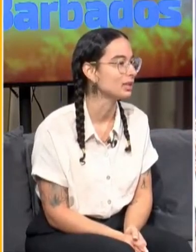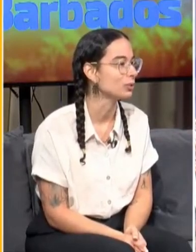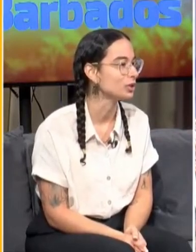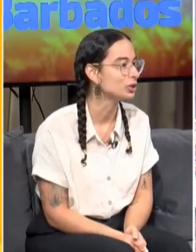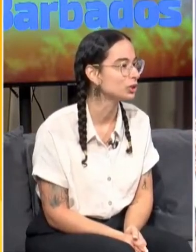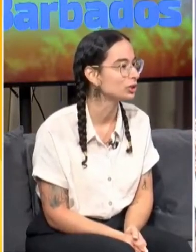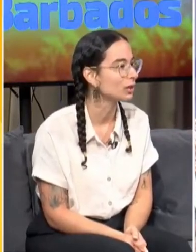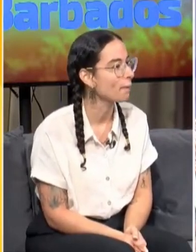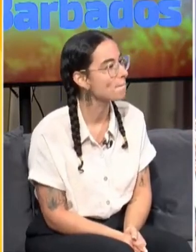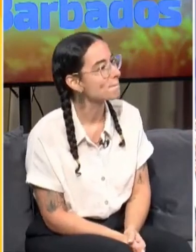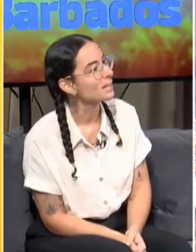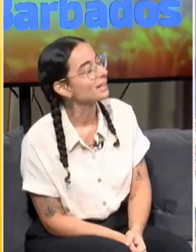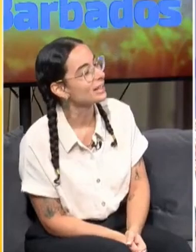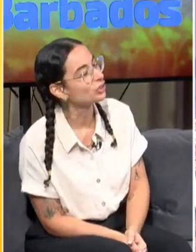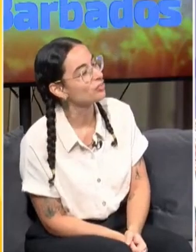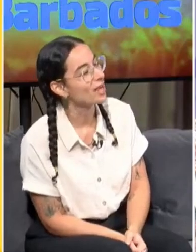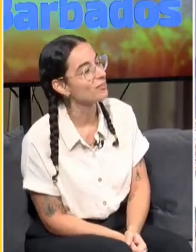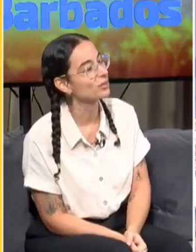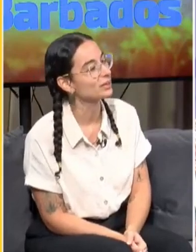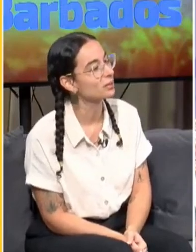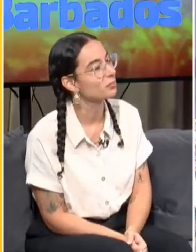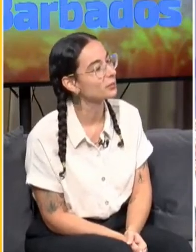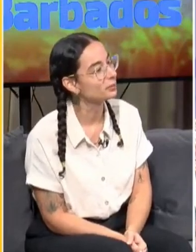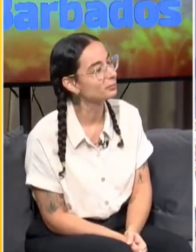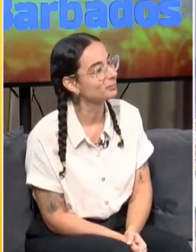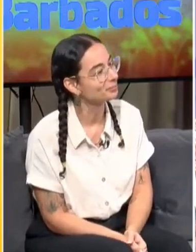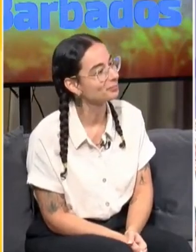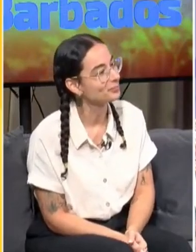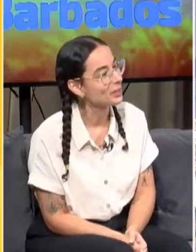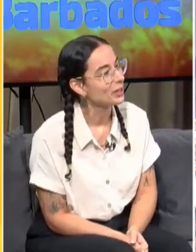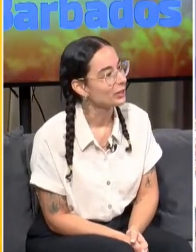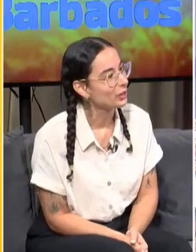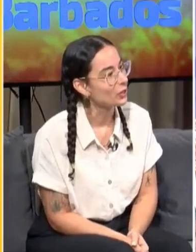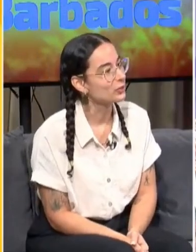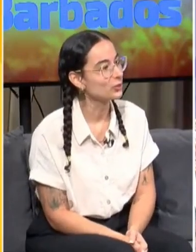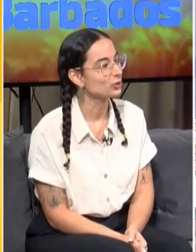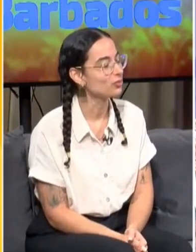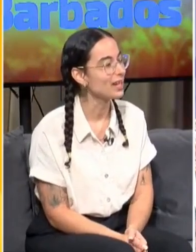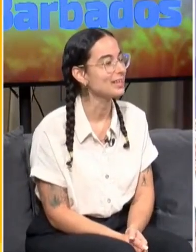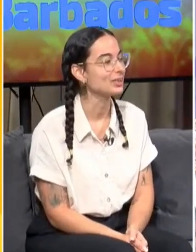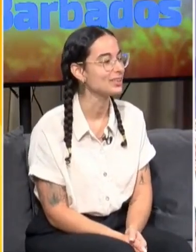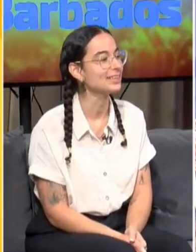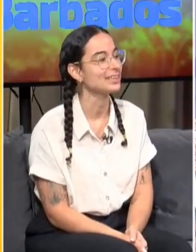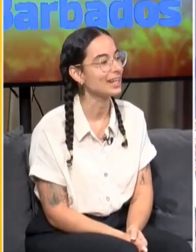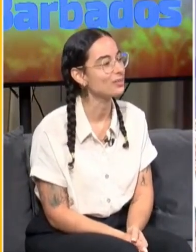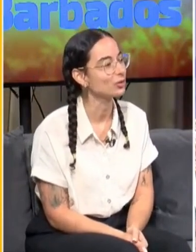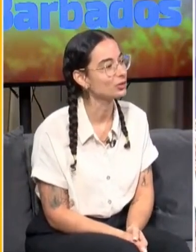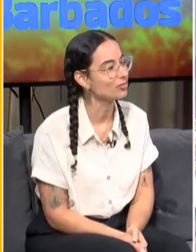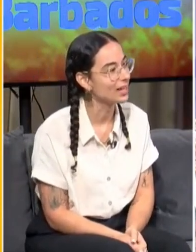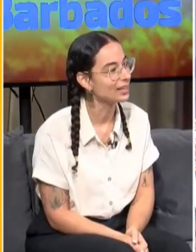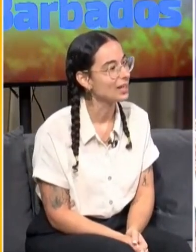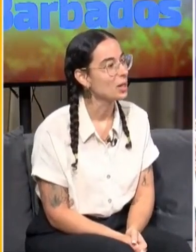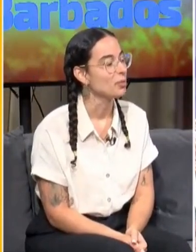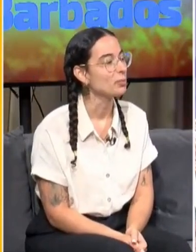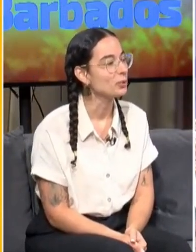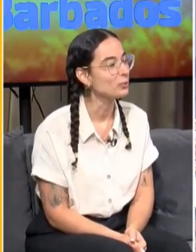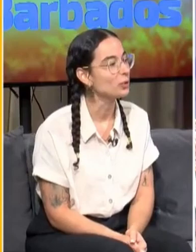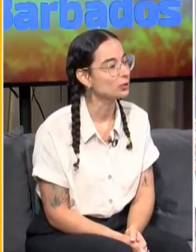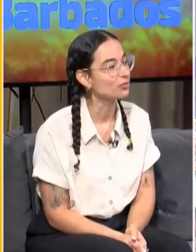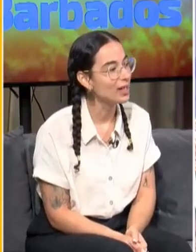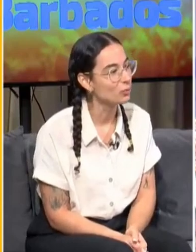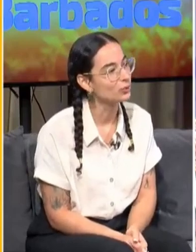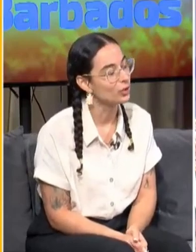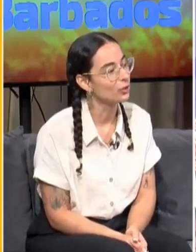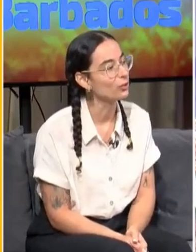sign language, like Shafet, for example. So Shafet, so this is the sign for Shafet. People who